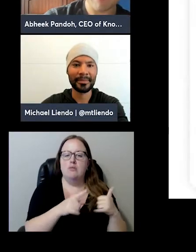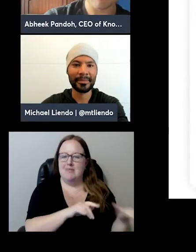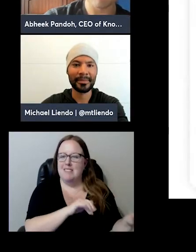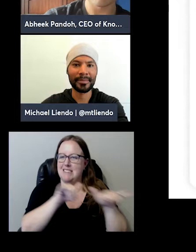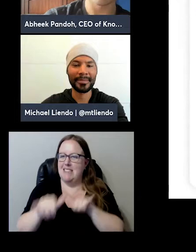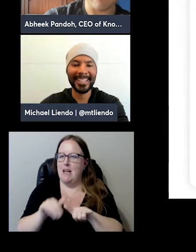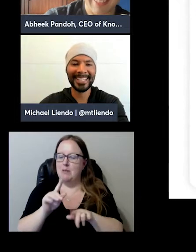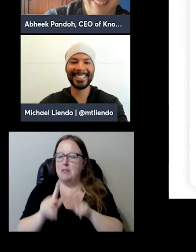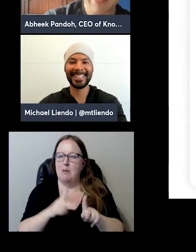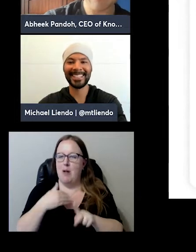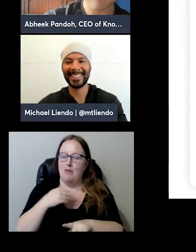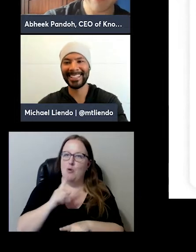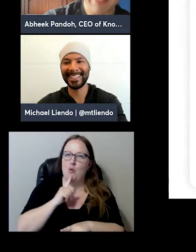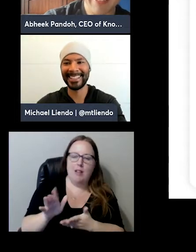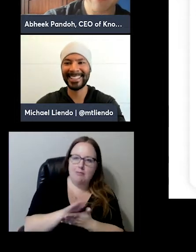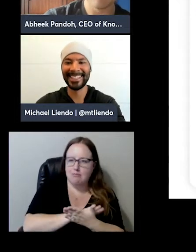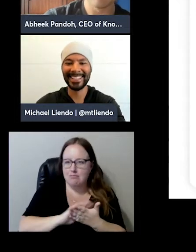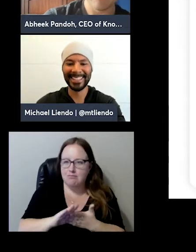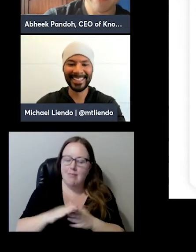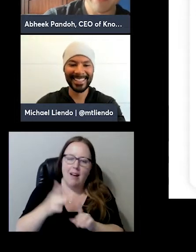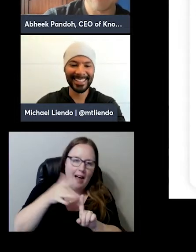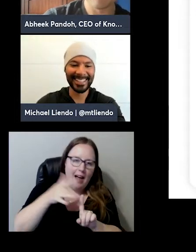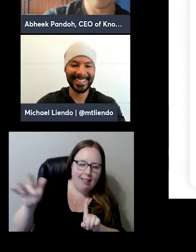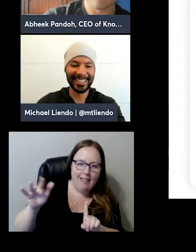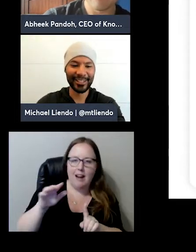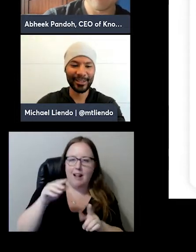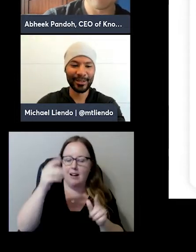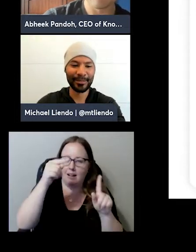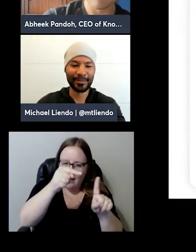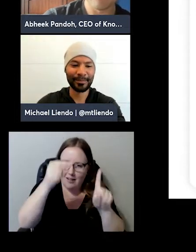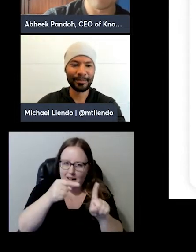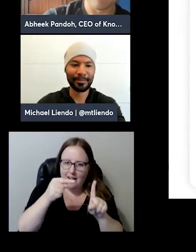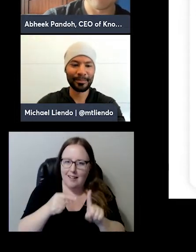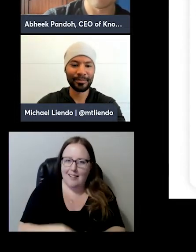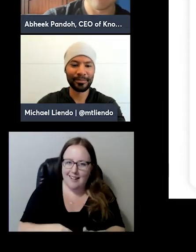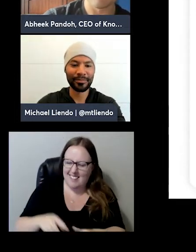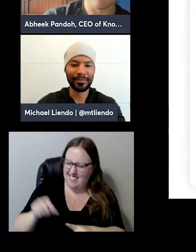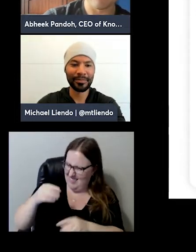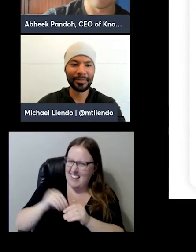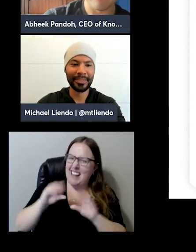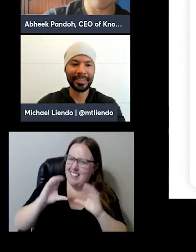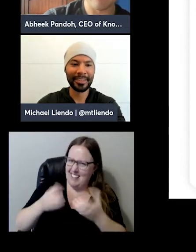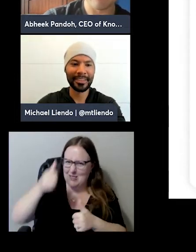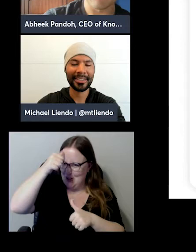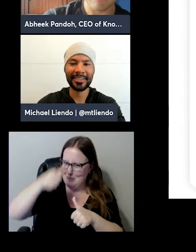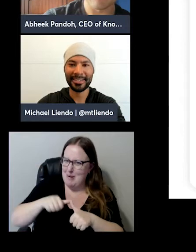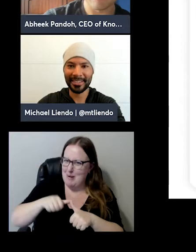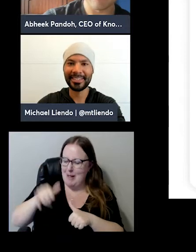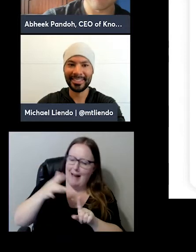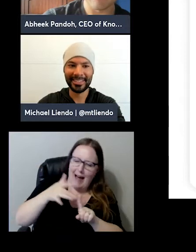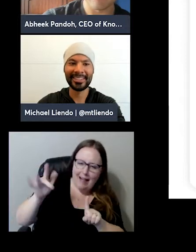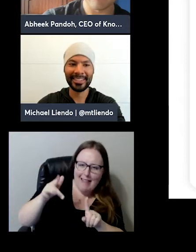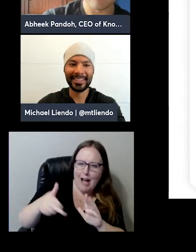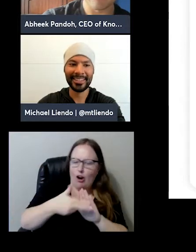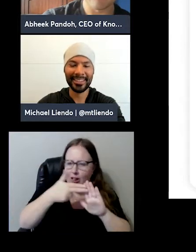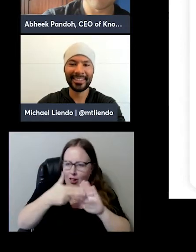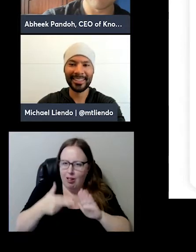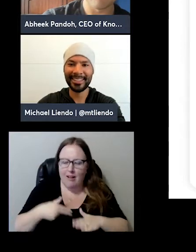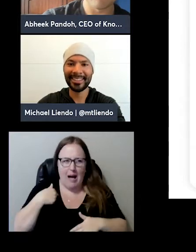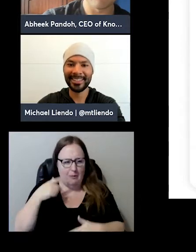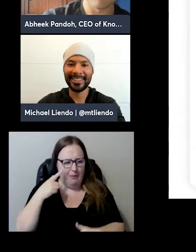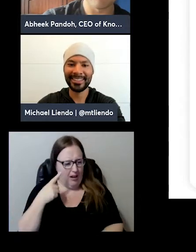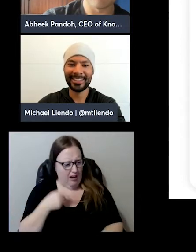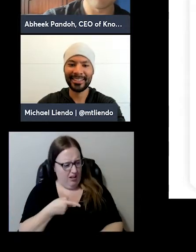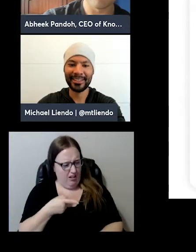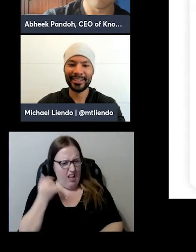notes that have them all highlighted in blue and red. And I remember all the sitting things. in class and folks had highlighters, and I'm just thinking, if I start taking